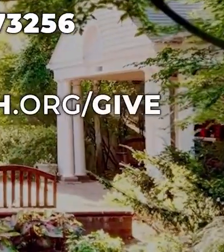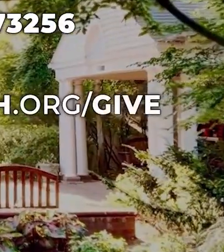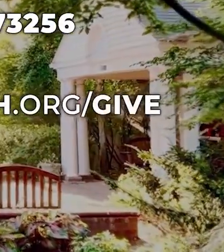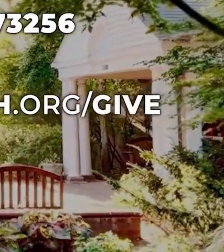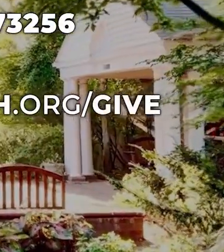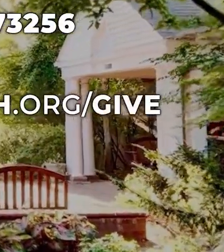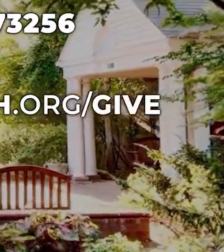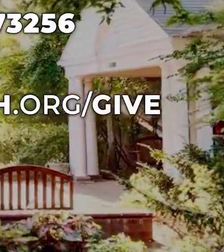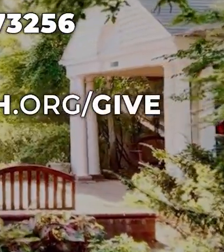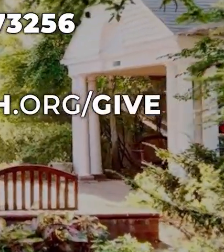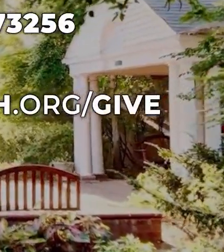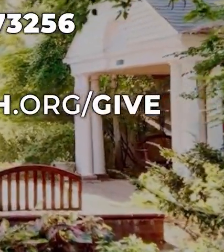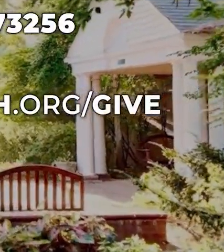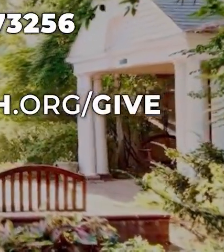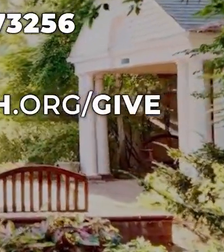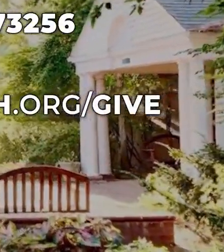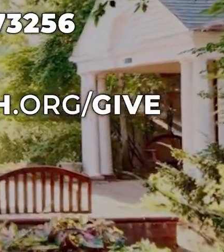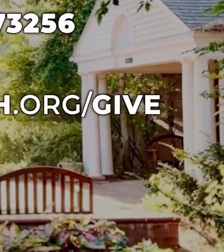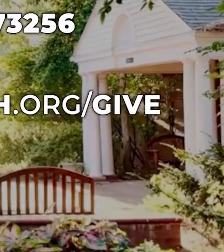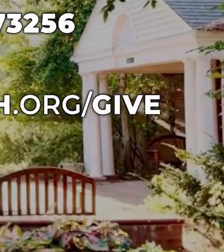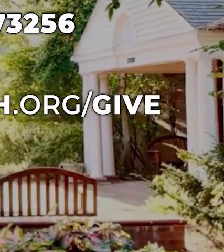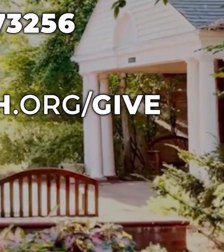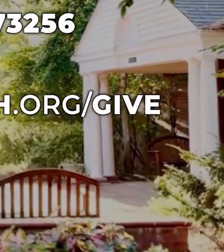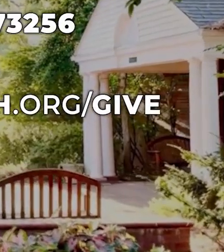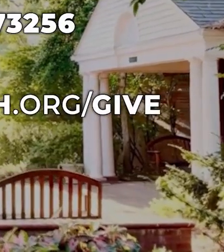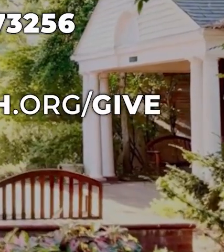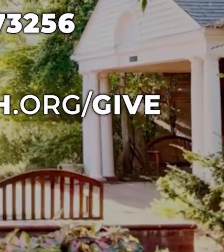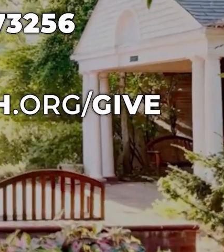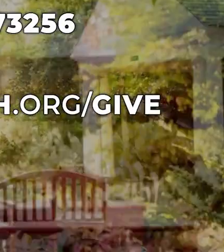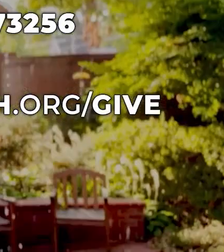They make me grateful I can go this